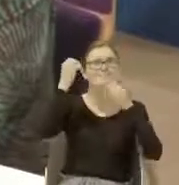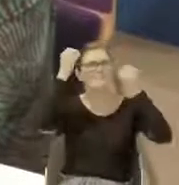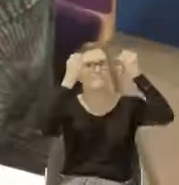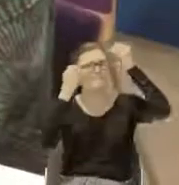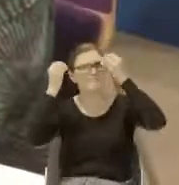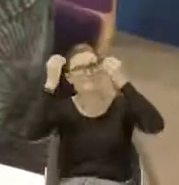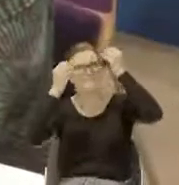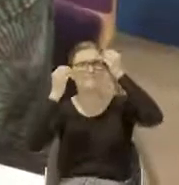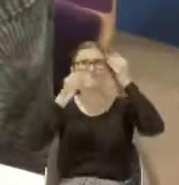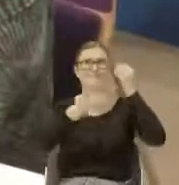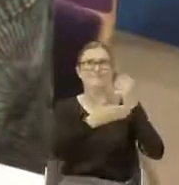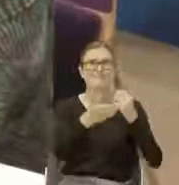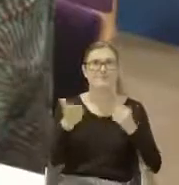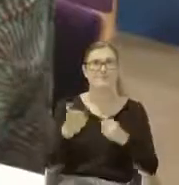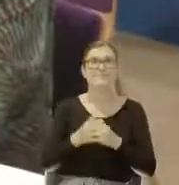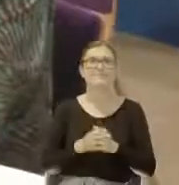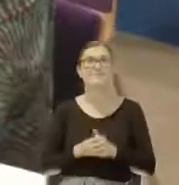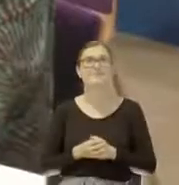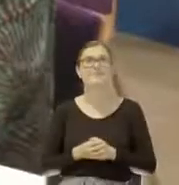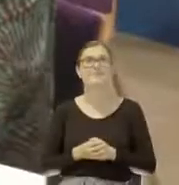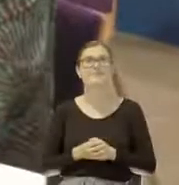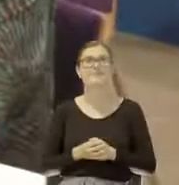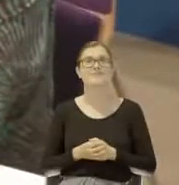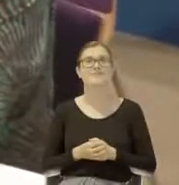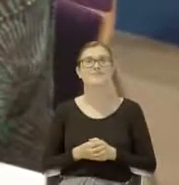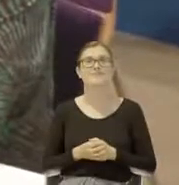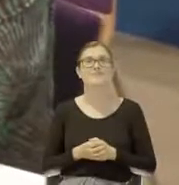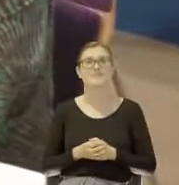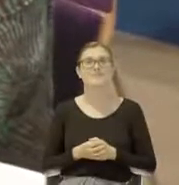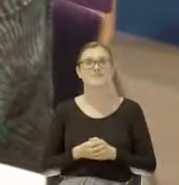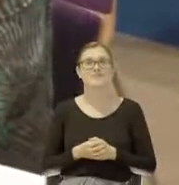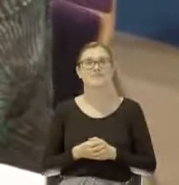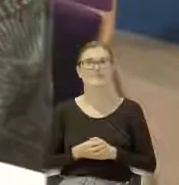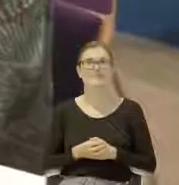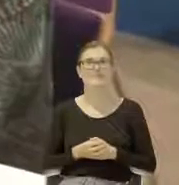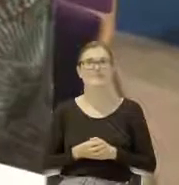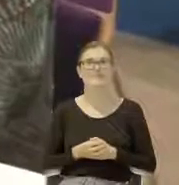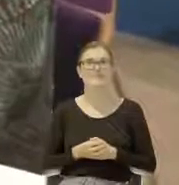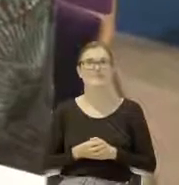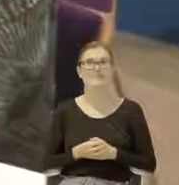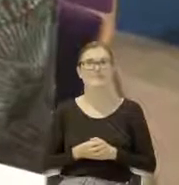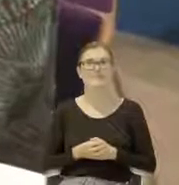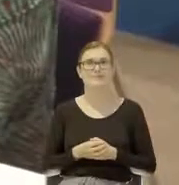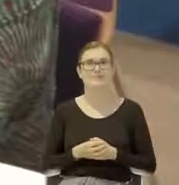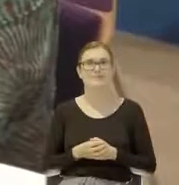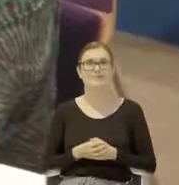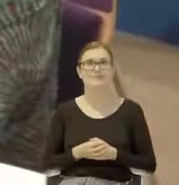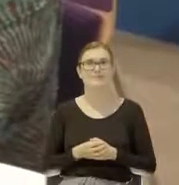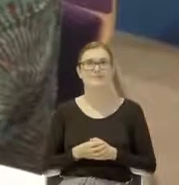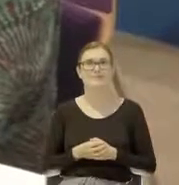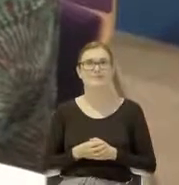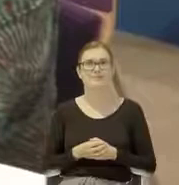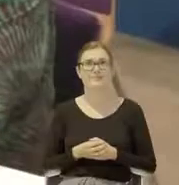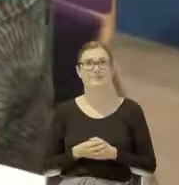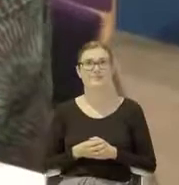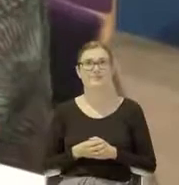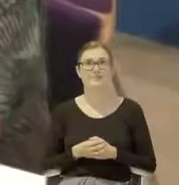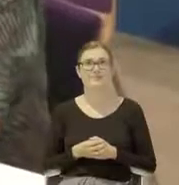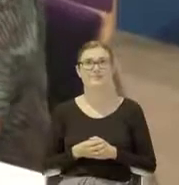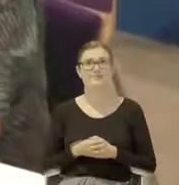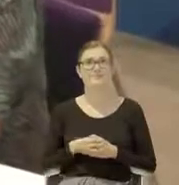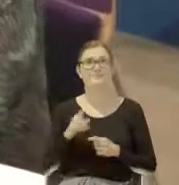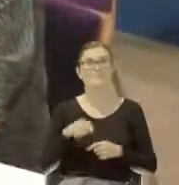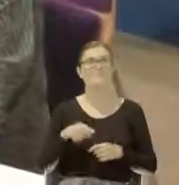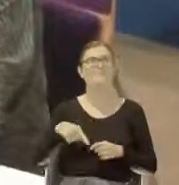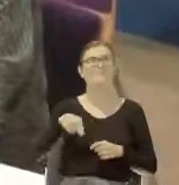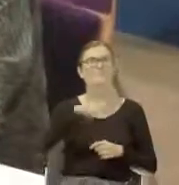from local partners, and I think appreciating what capabilities already exist there. So thanks very much for the inputs.